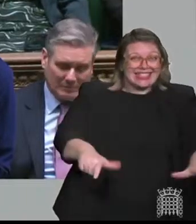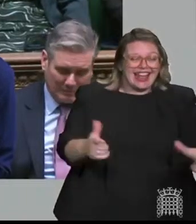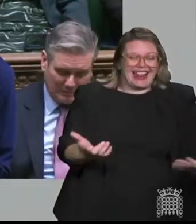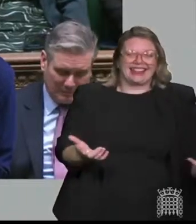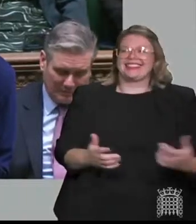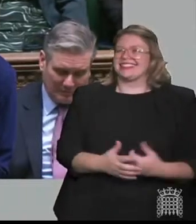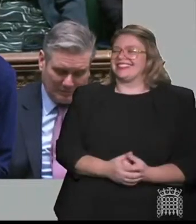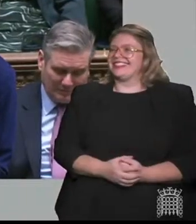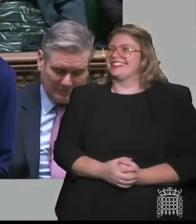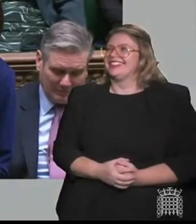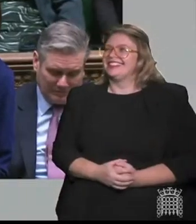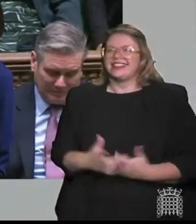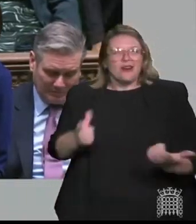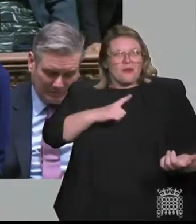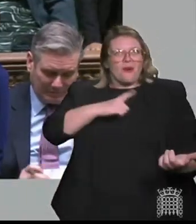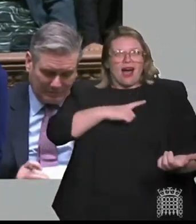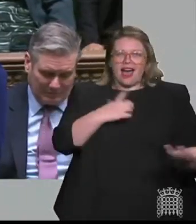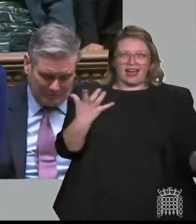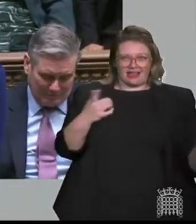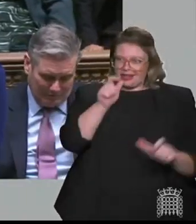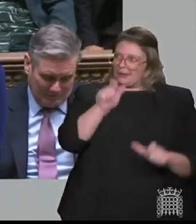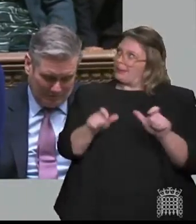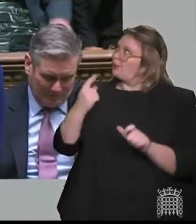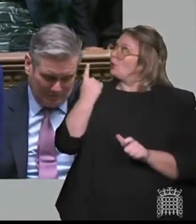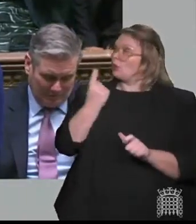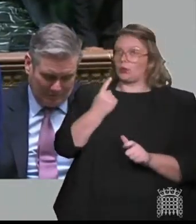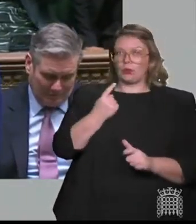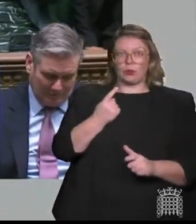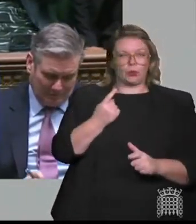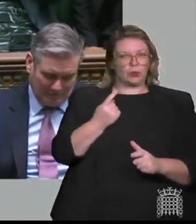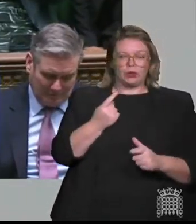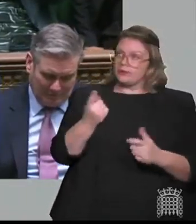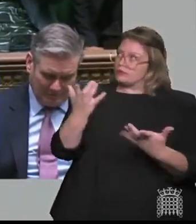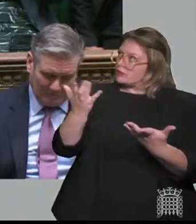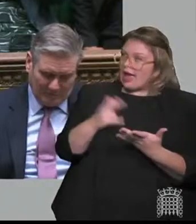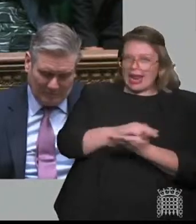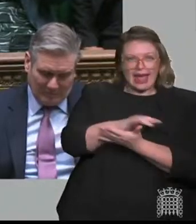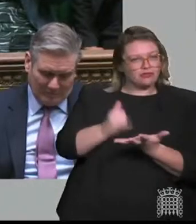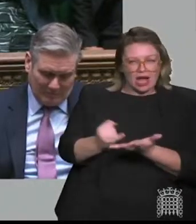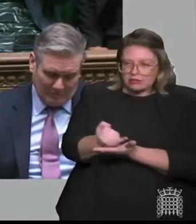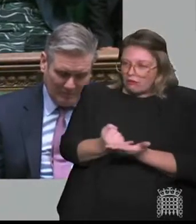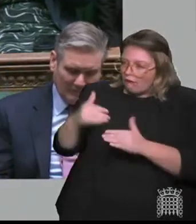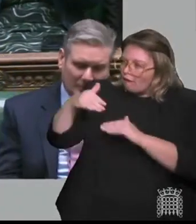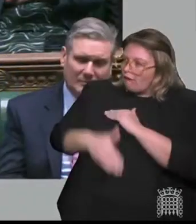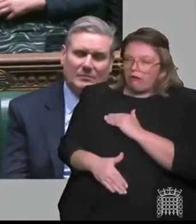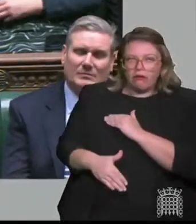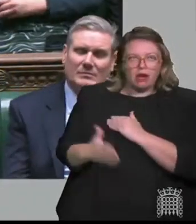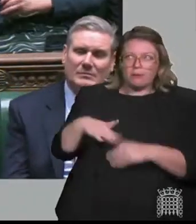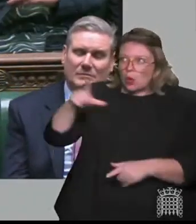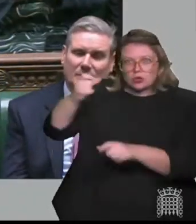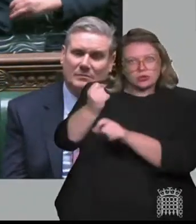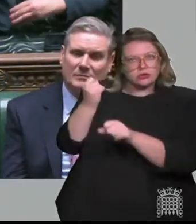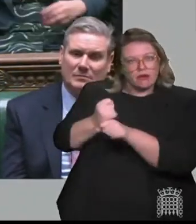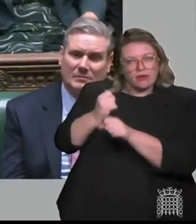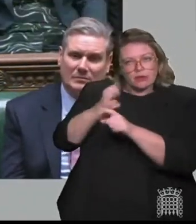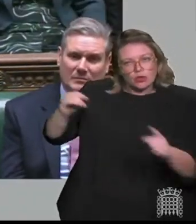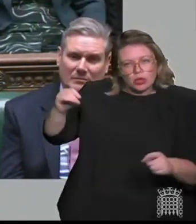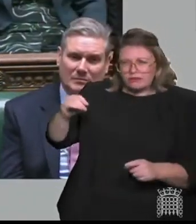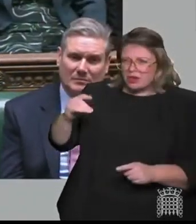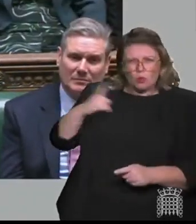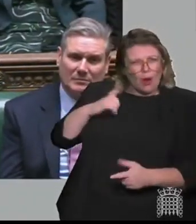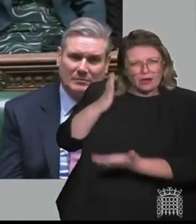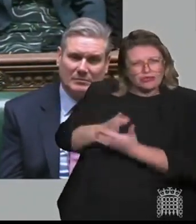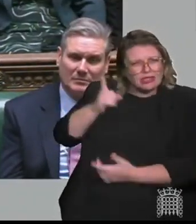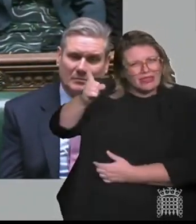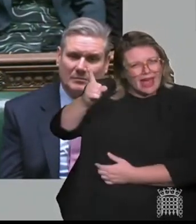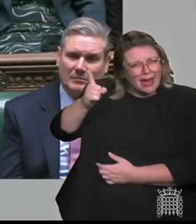on earth should people who experience deteriorating public services under this Conservative government trust them